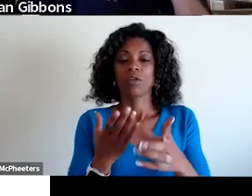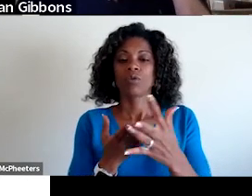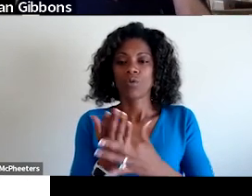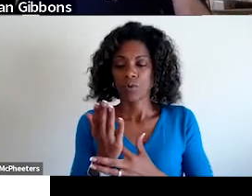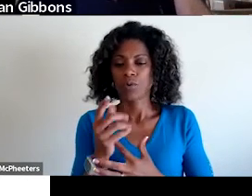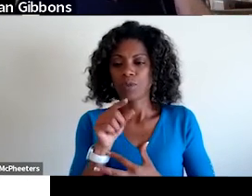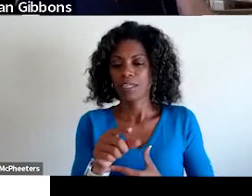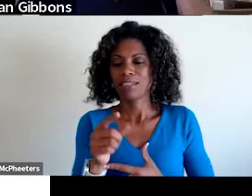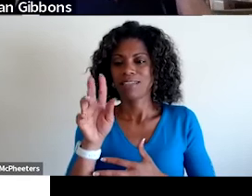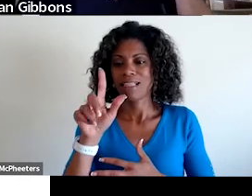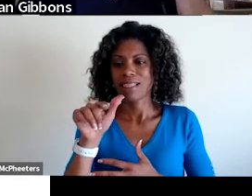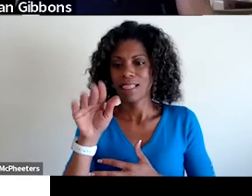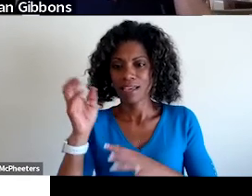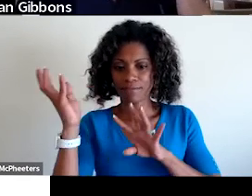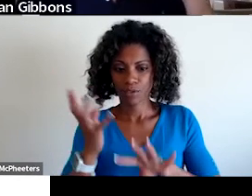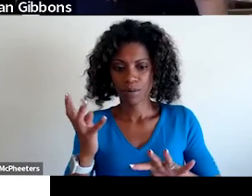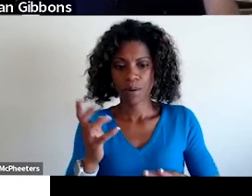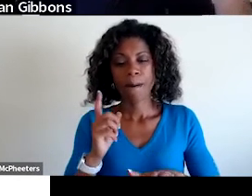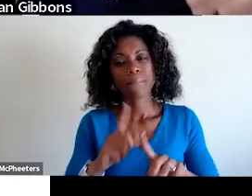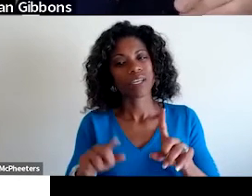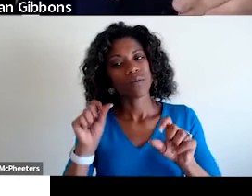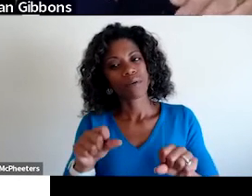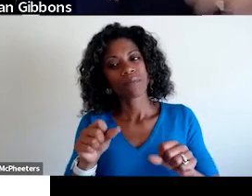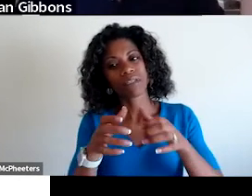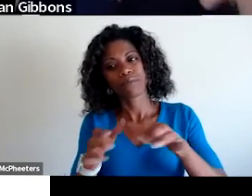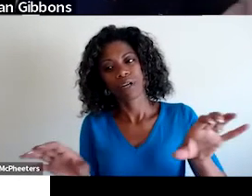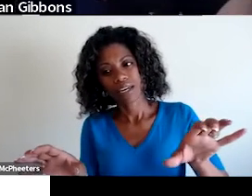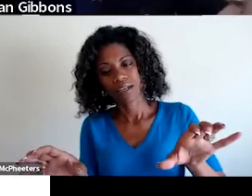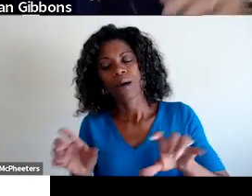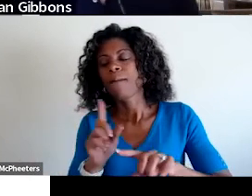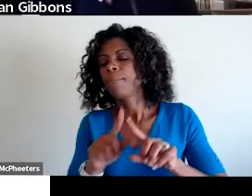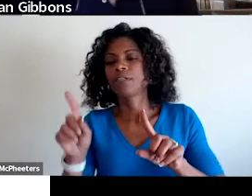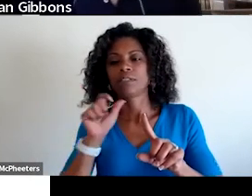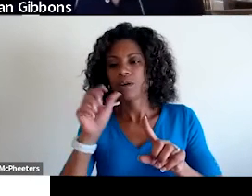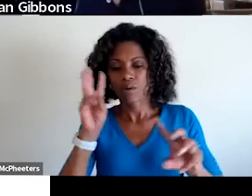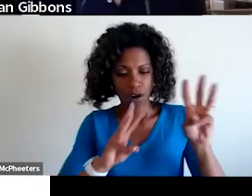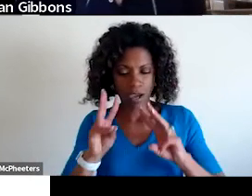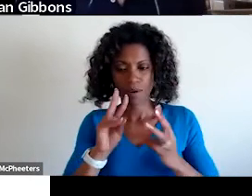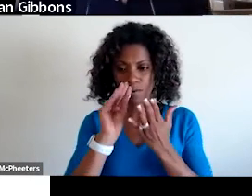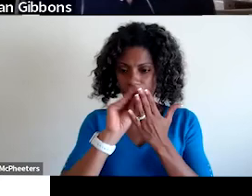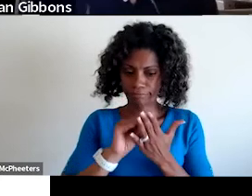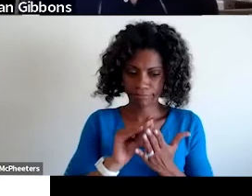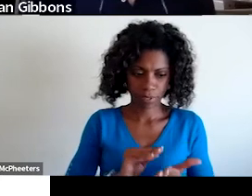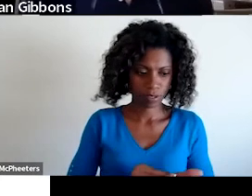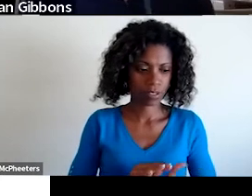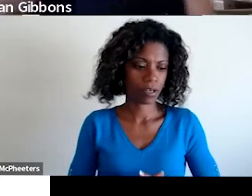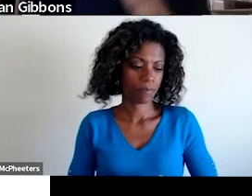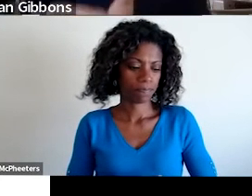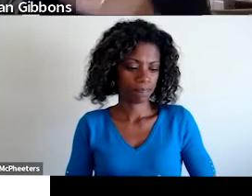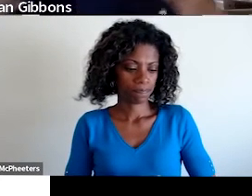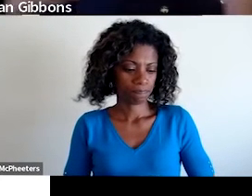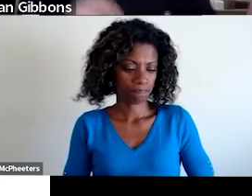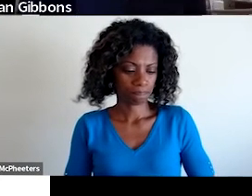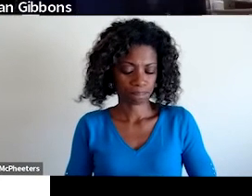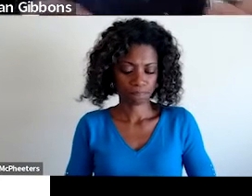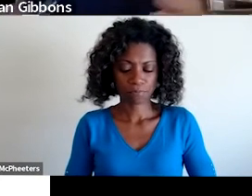those other sessions that won't be filmed, those breakout sessions and the like, we'll be taking notes. And so we'll post those up on comnetwork.org, certainly by November. So while we'll